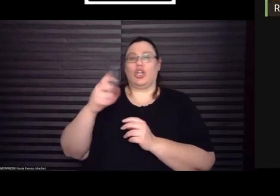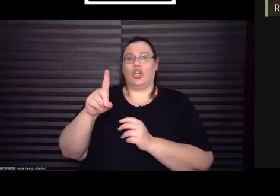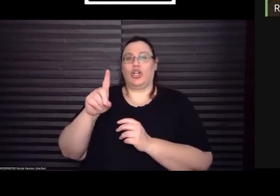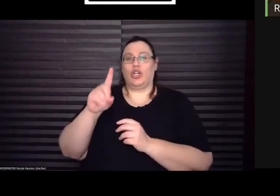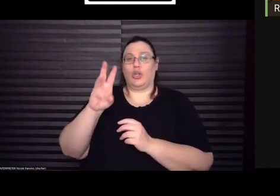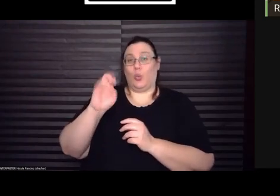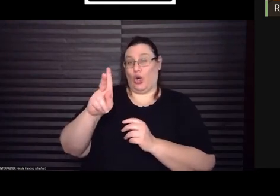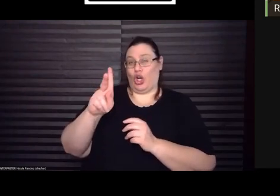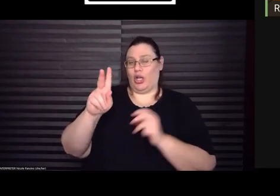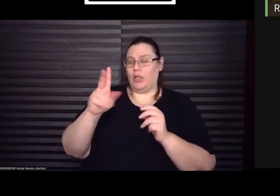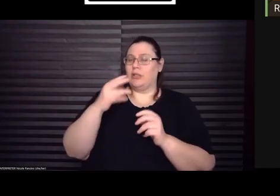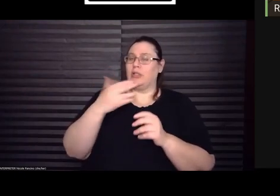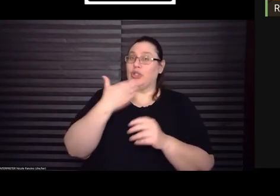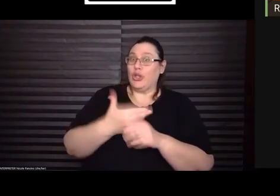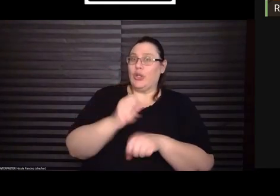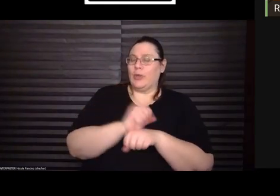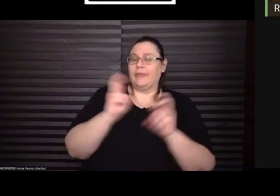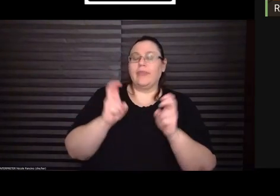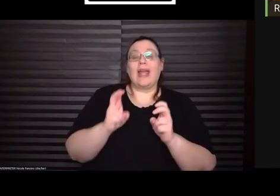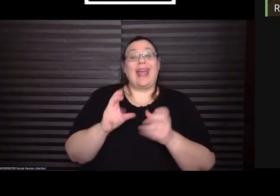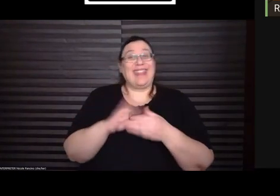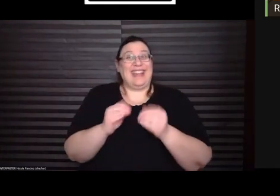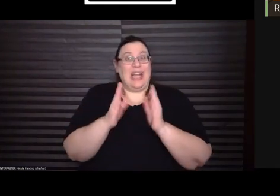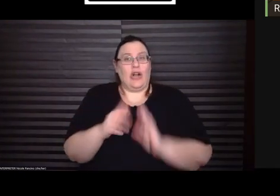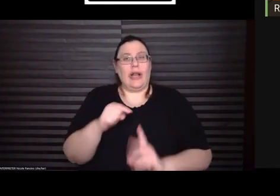And the narrator is dealing with